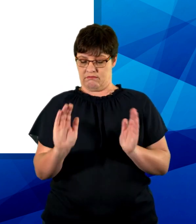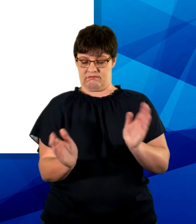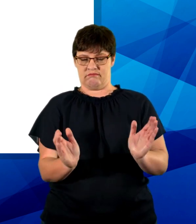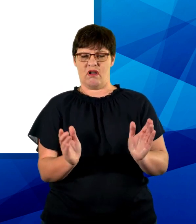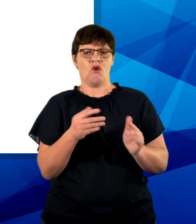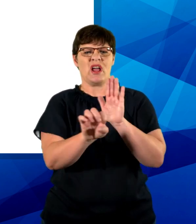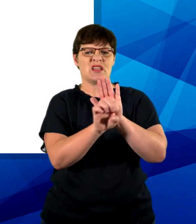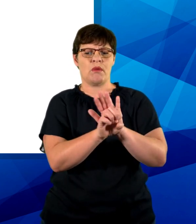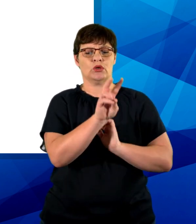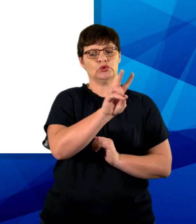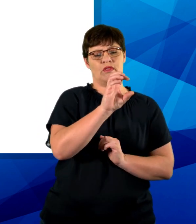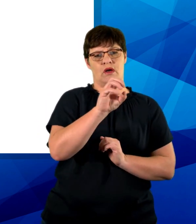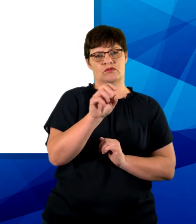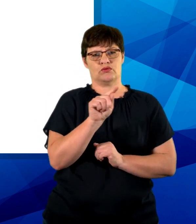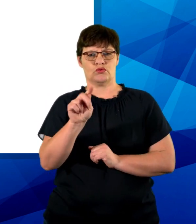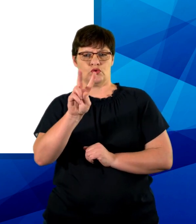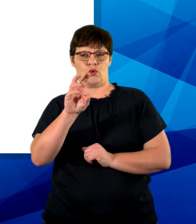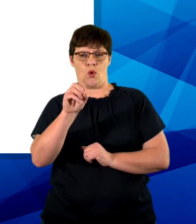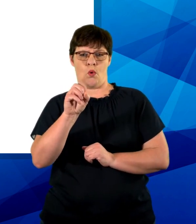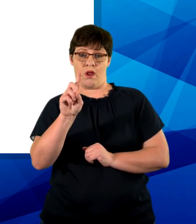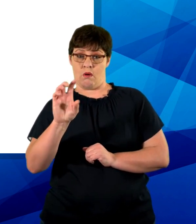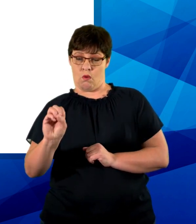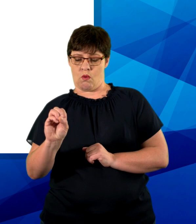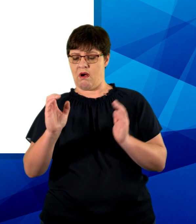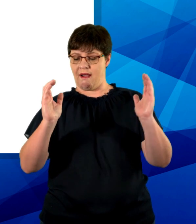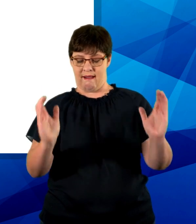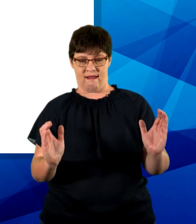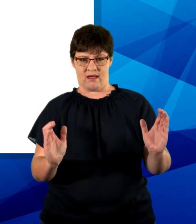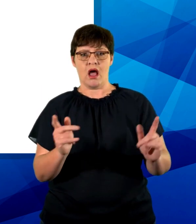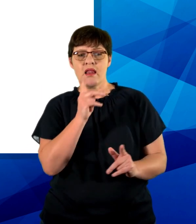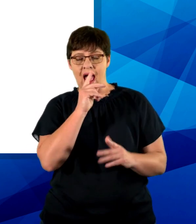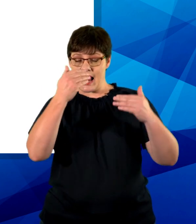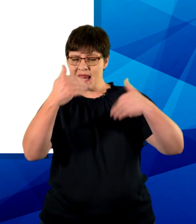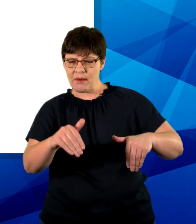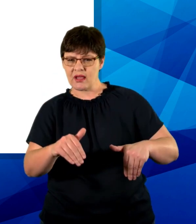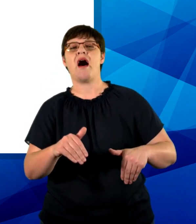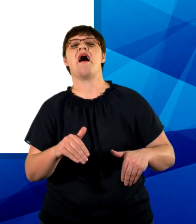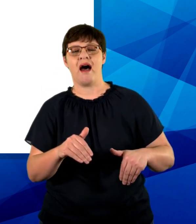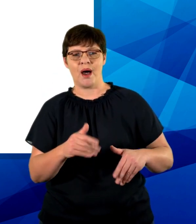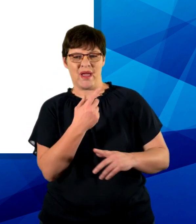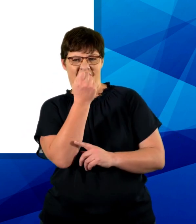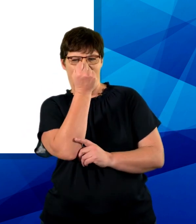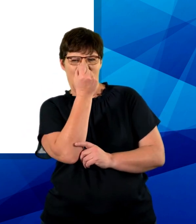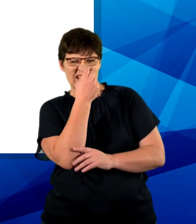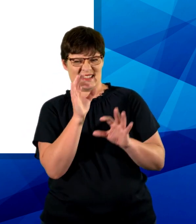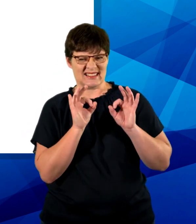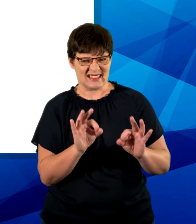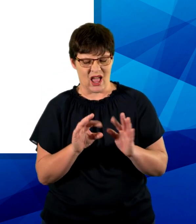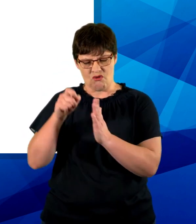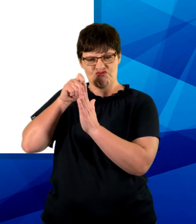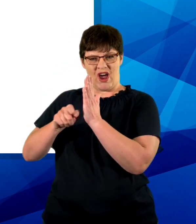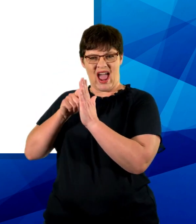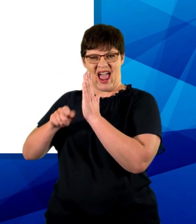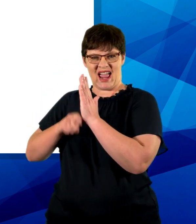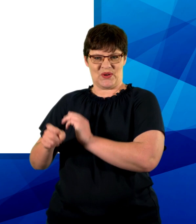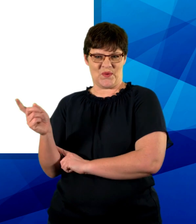2000 to 2010. Taking note of these limiting factors will enable you to gain a better understanding of the text you